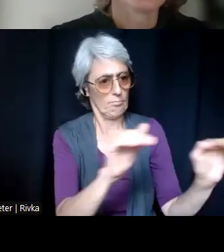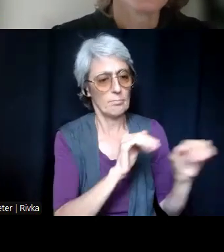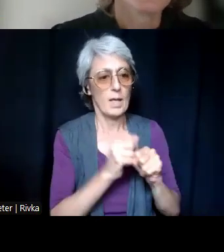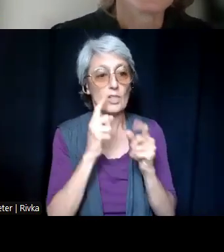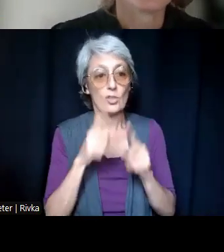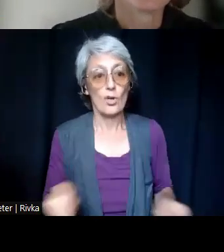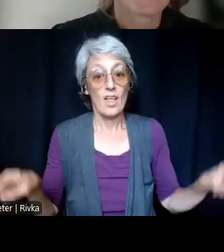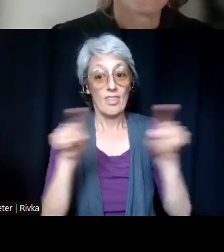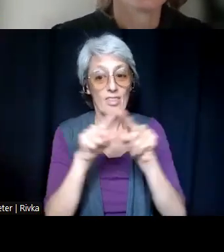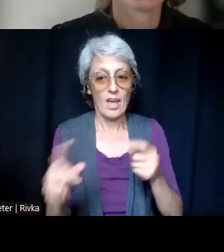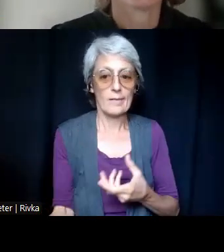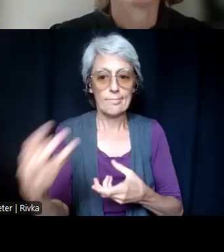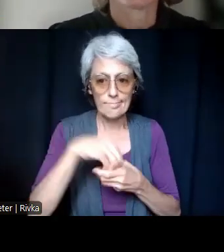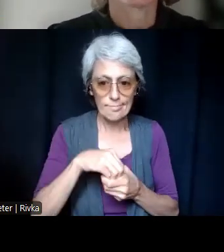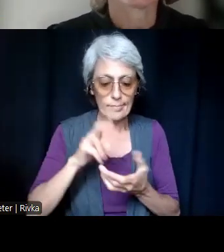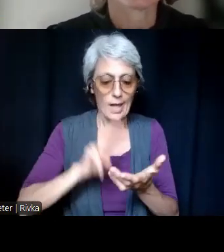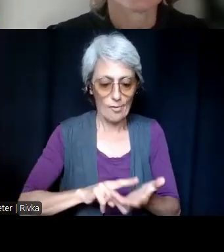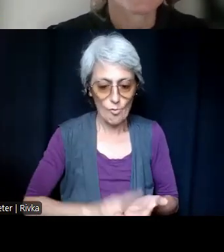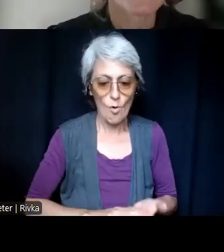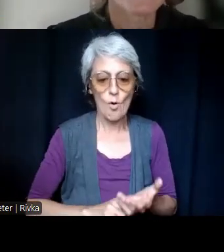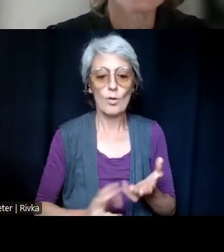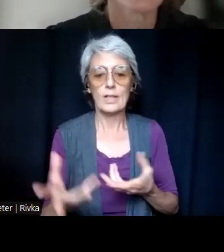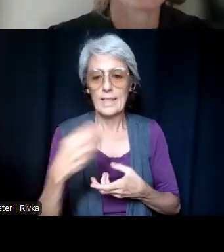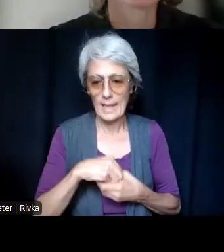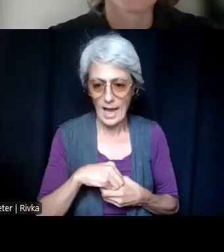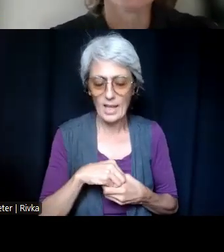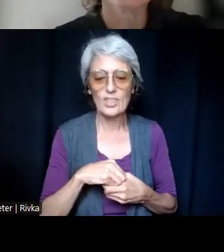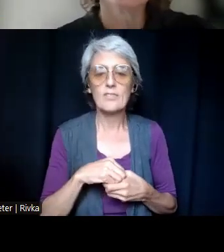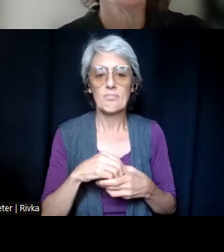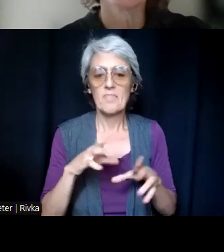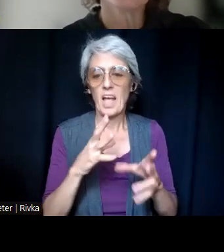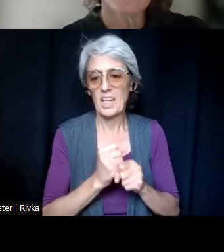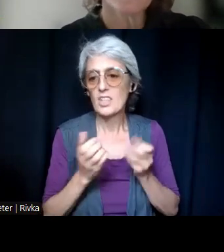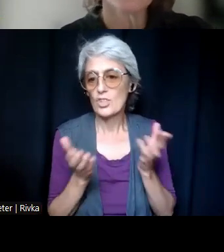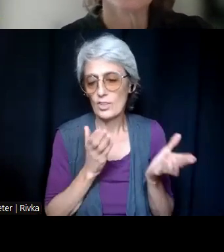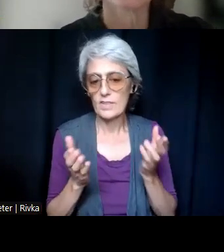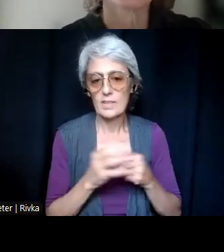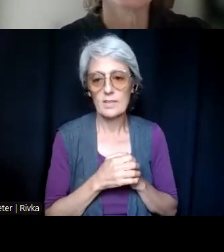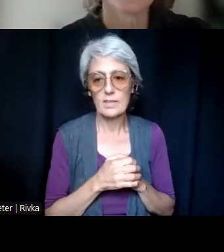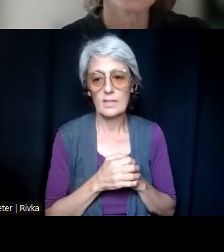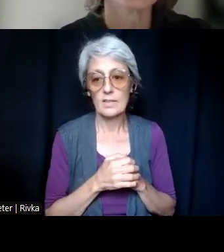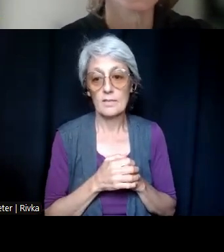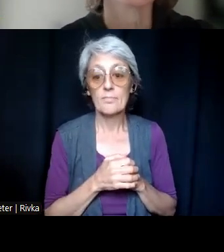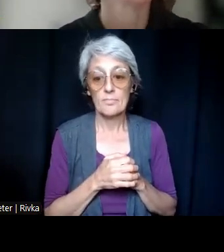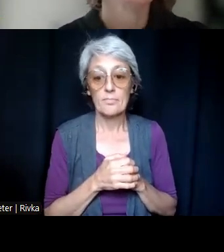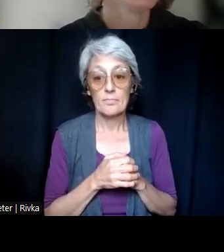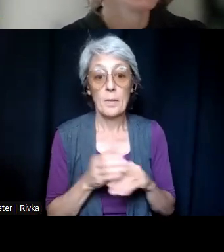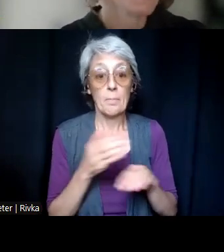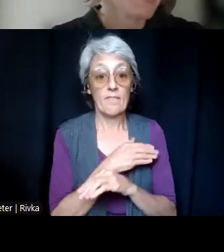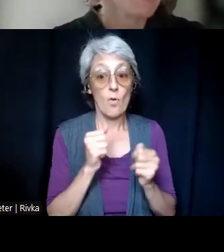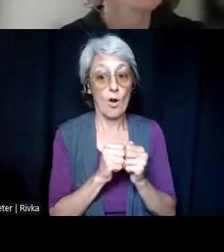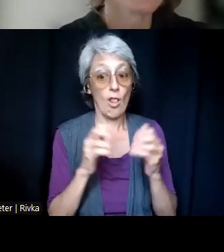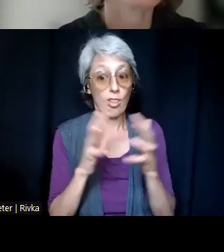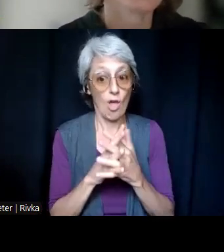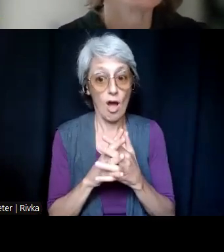were enrolled and engaged and able to access services. We were able to do much of that work before the launch. So,